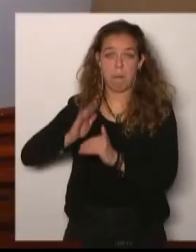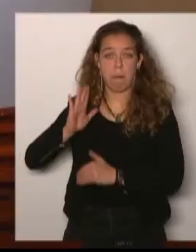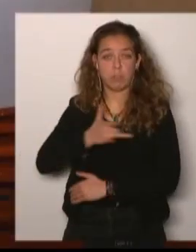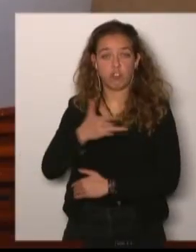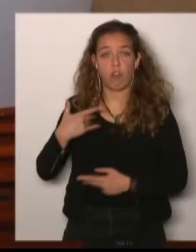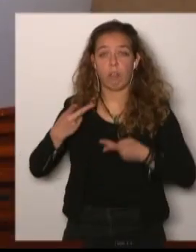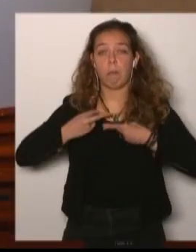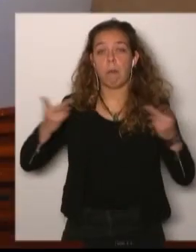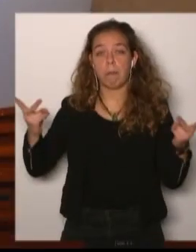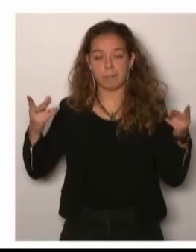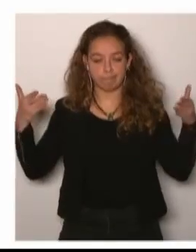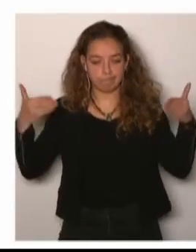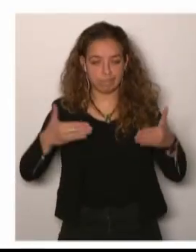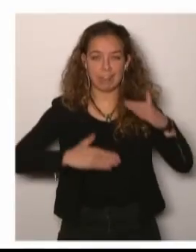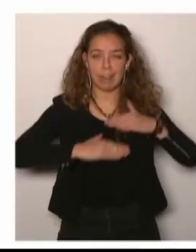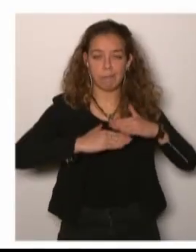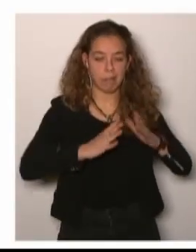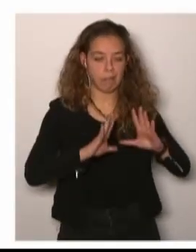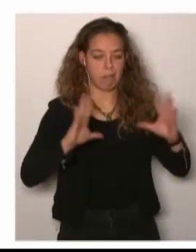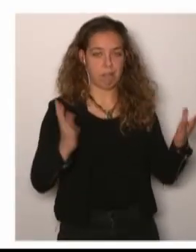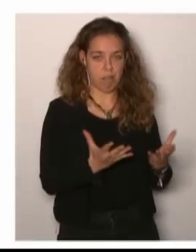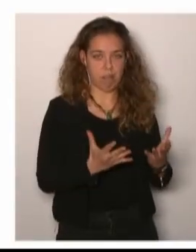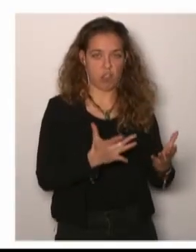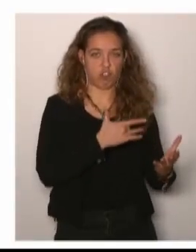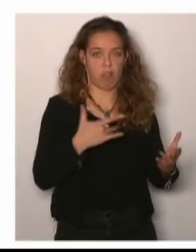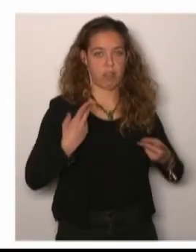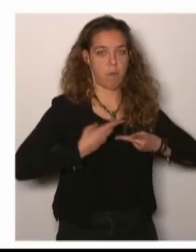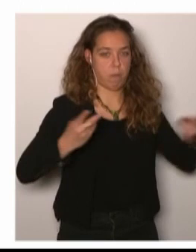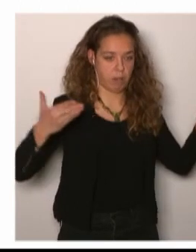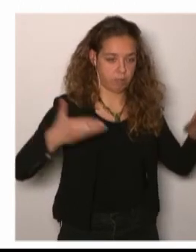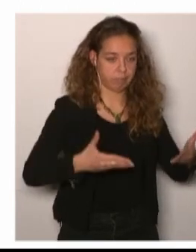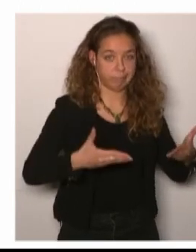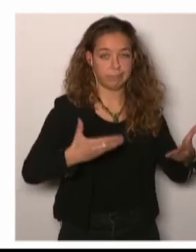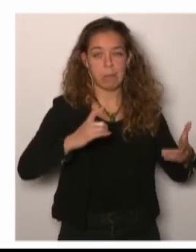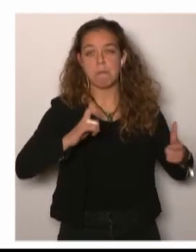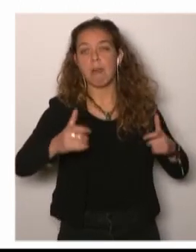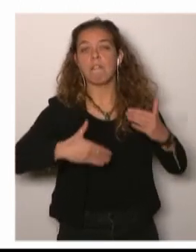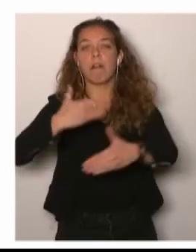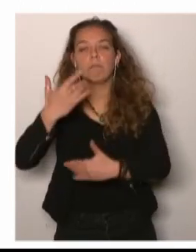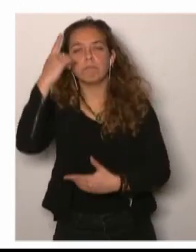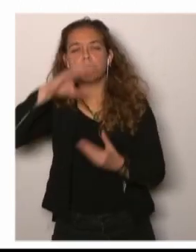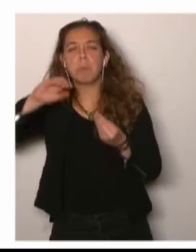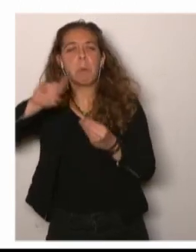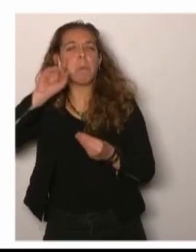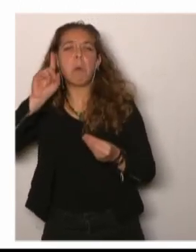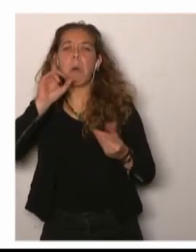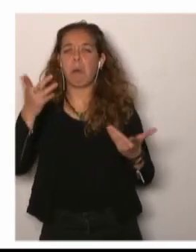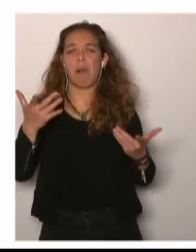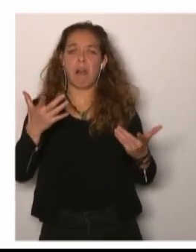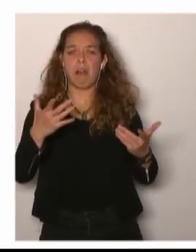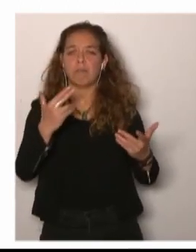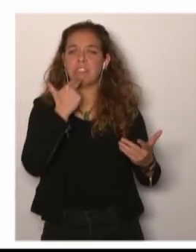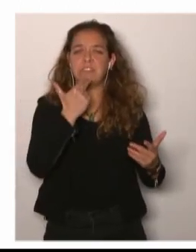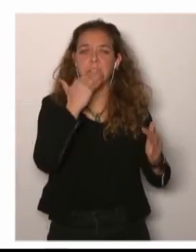and then we wonder afterwards why they didn't have the effect we were hoping for. So I think this health in all policies